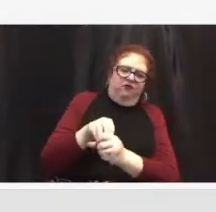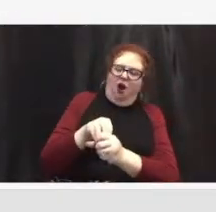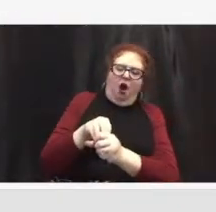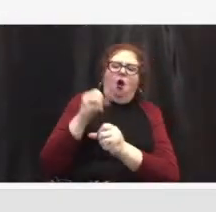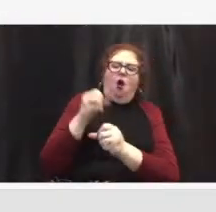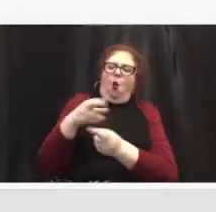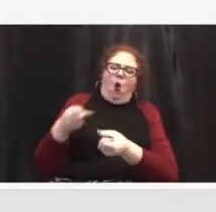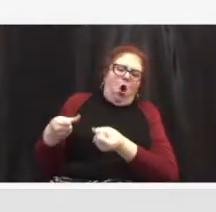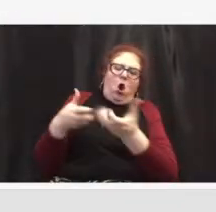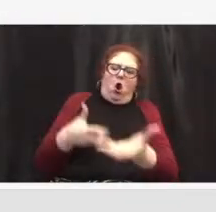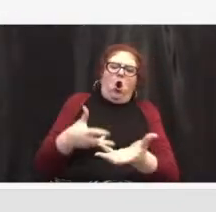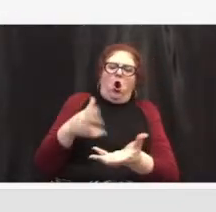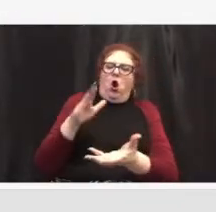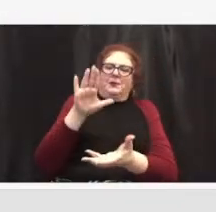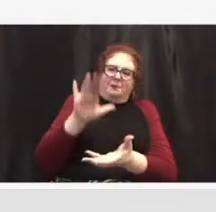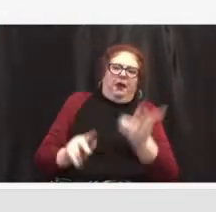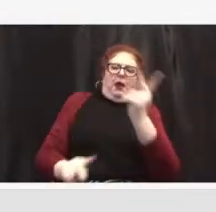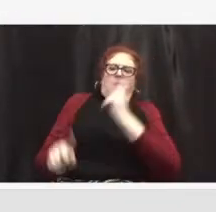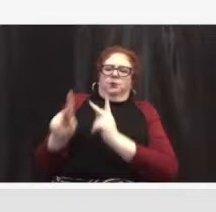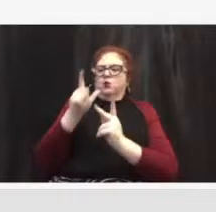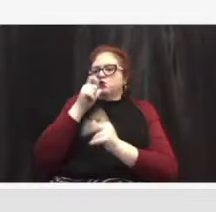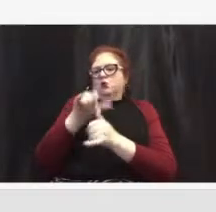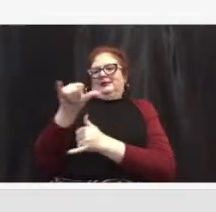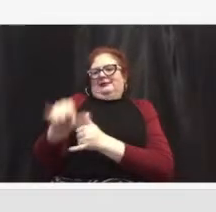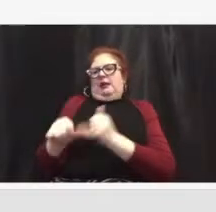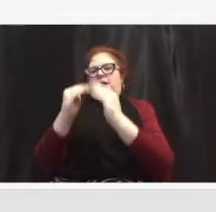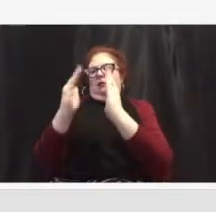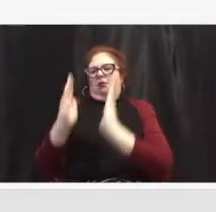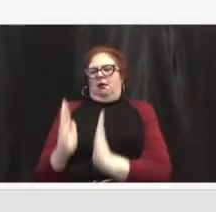people who were staying at this location. Okay.